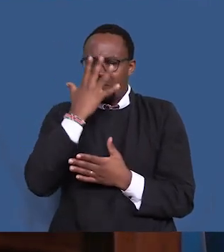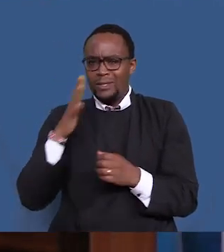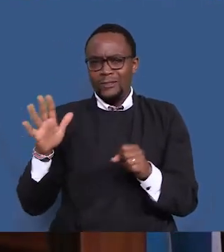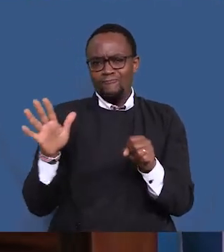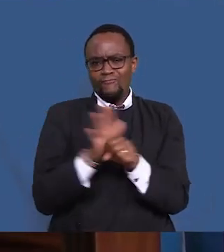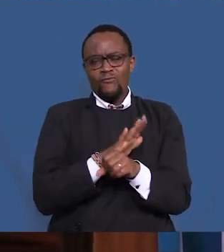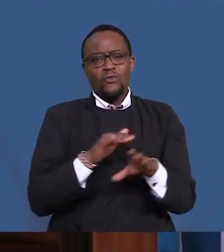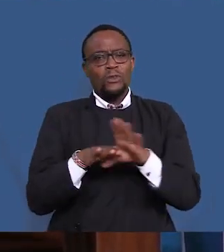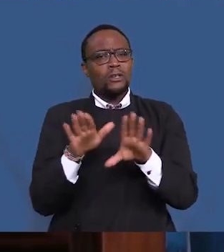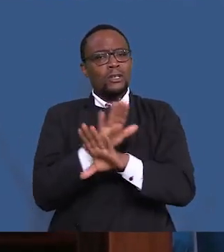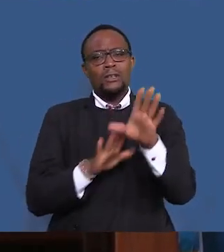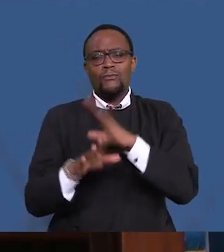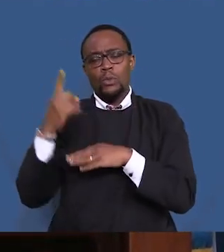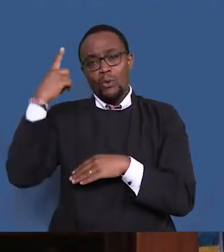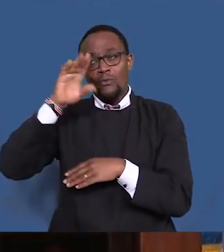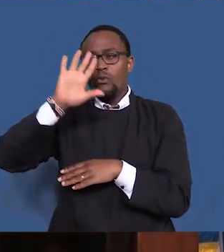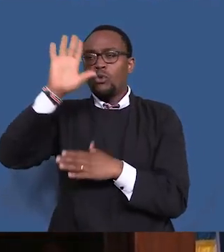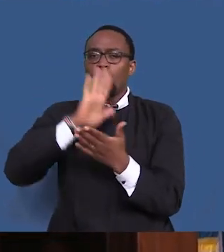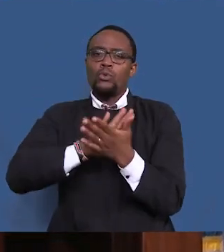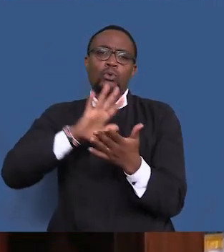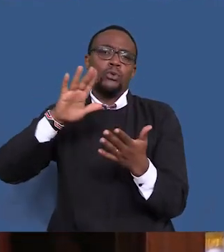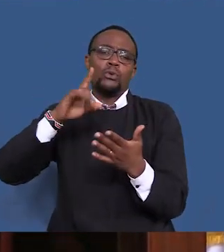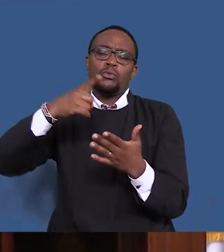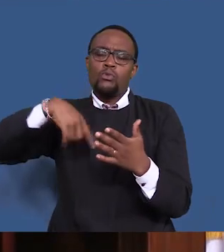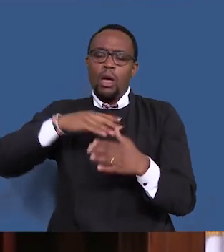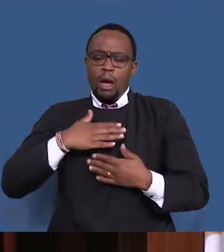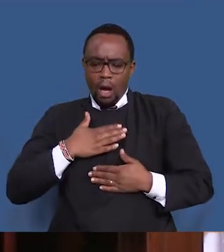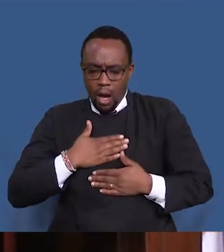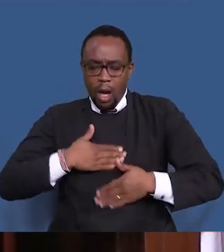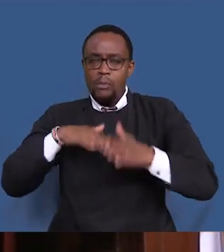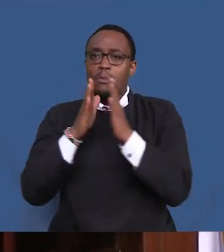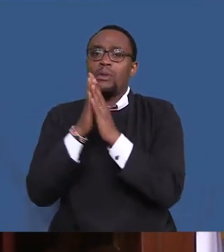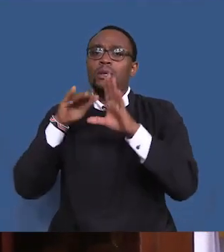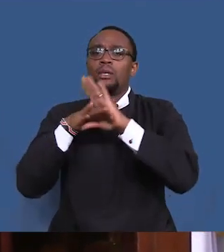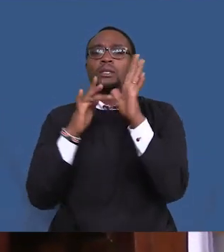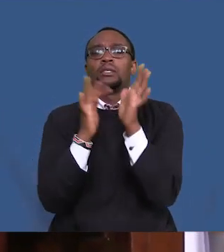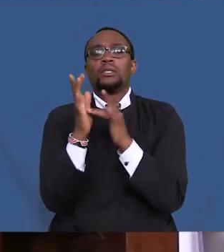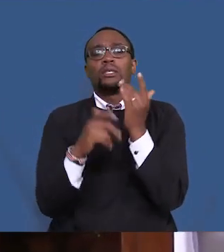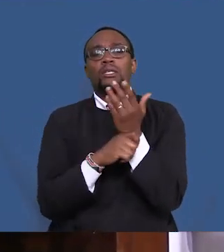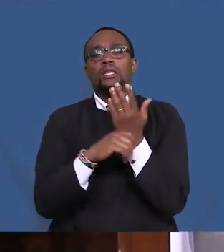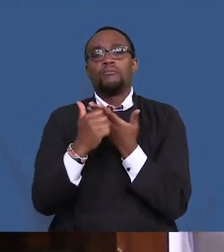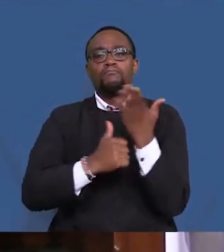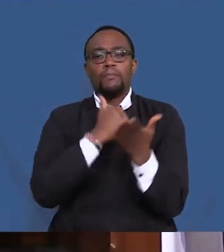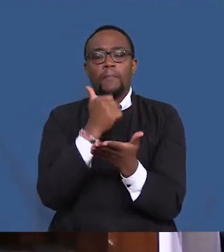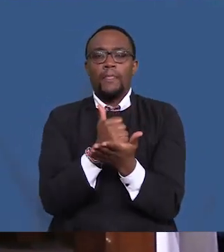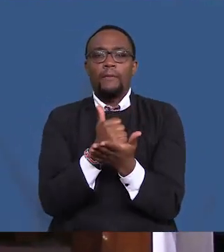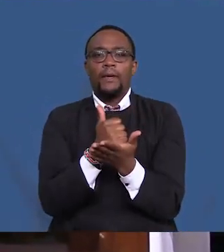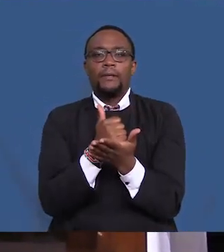of it, only for your glory. Because this we've humbly prayed and asked in Jesus' name.